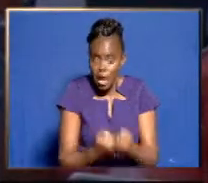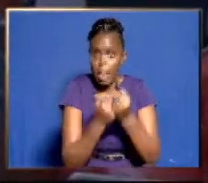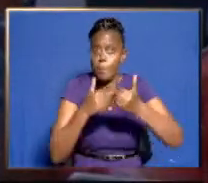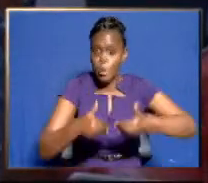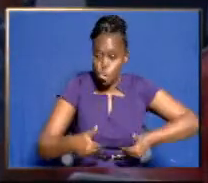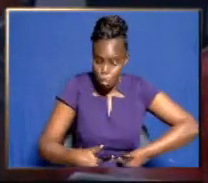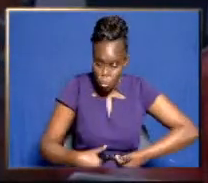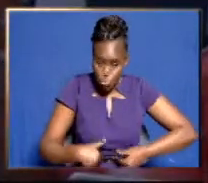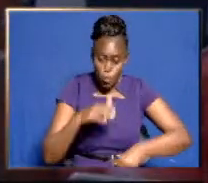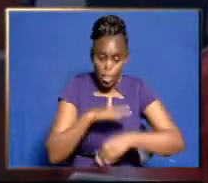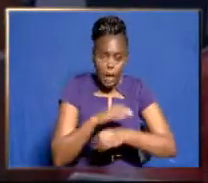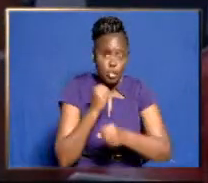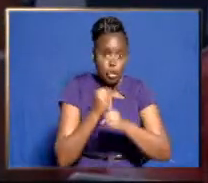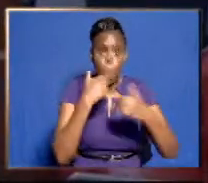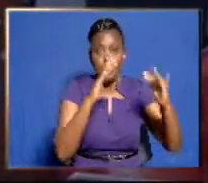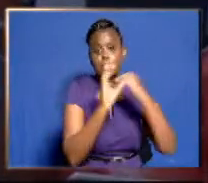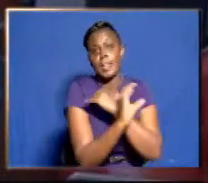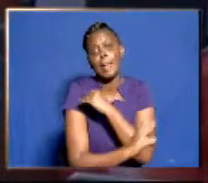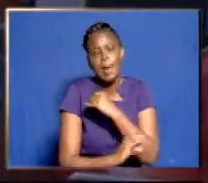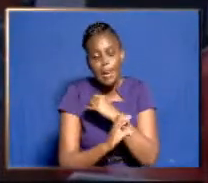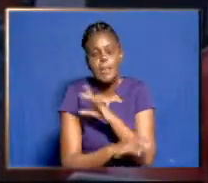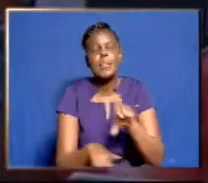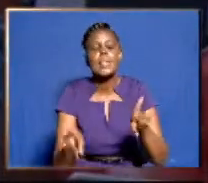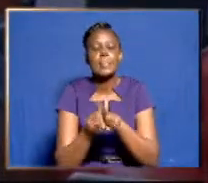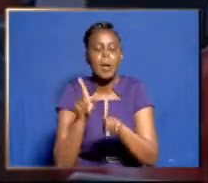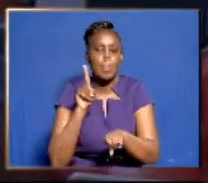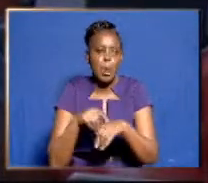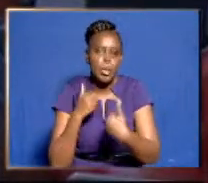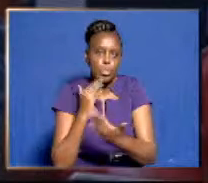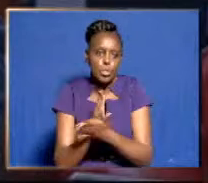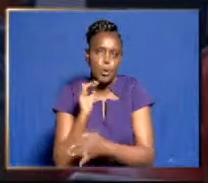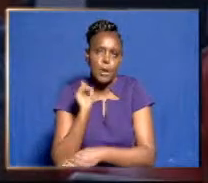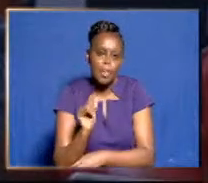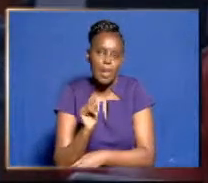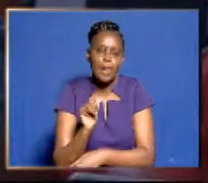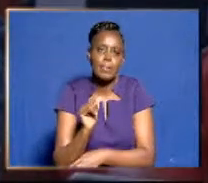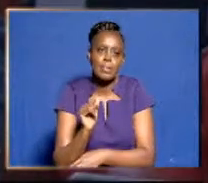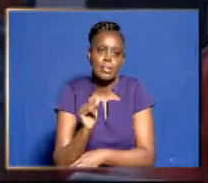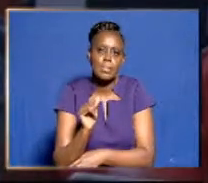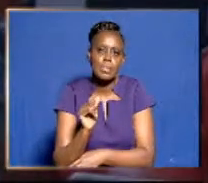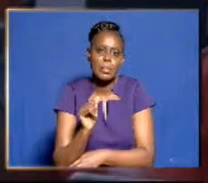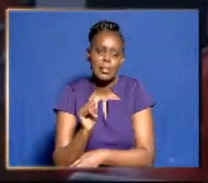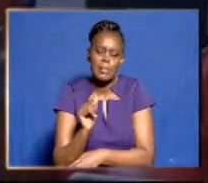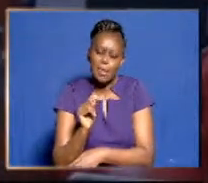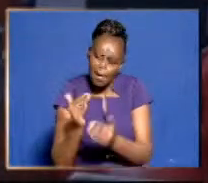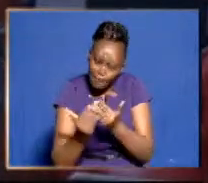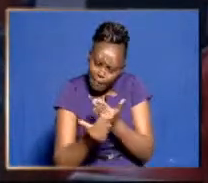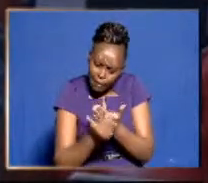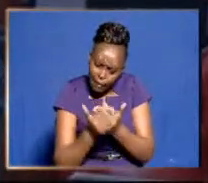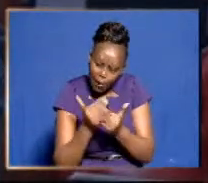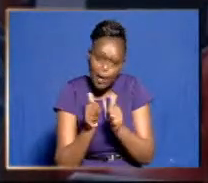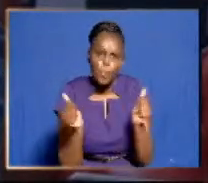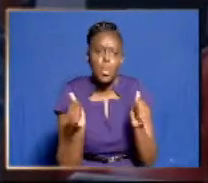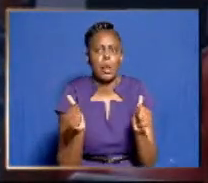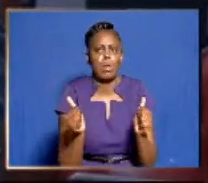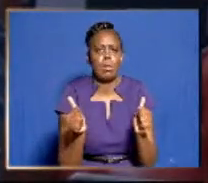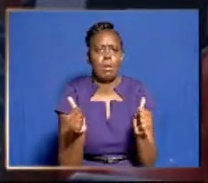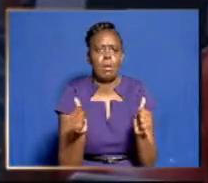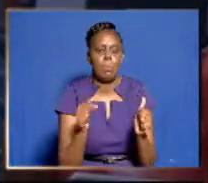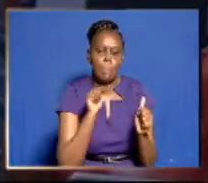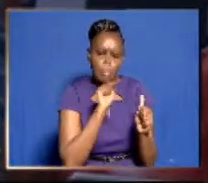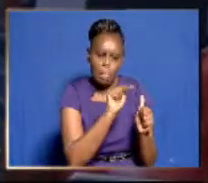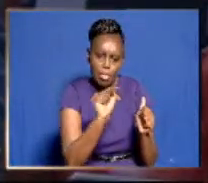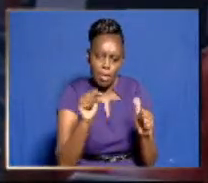youth to secure these jobs, but to also ensure that they are treated decently wherever they are,